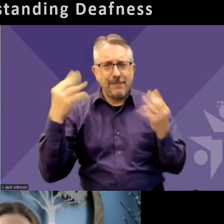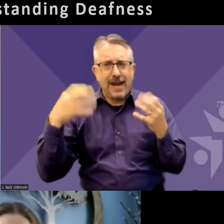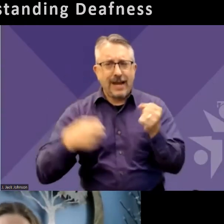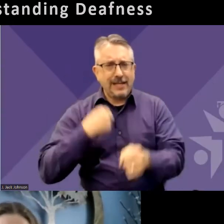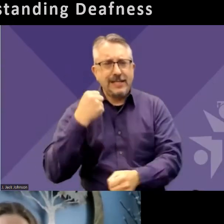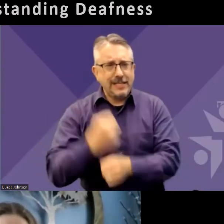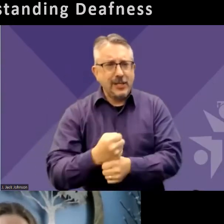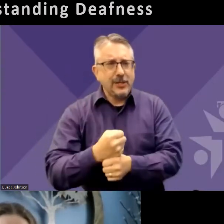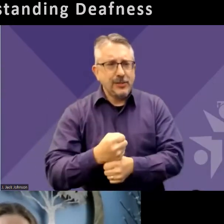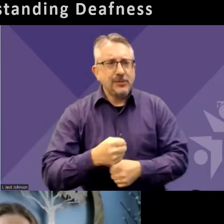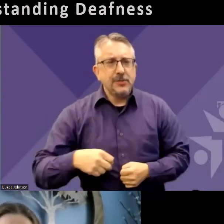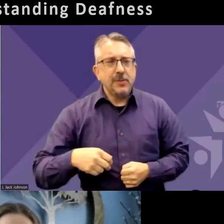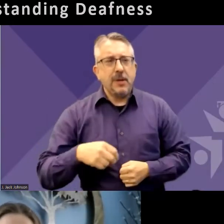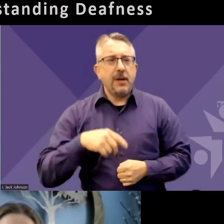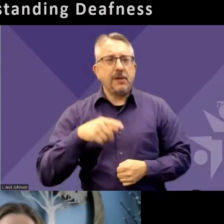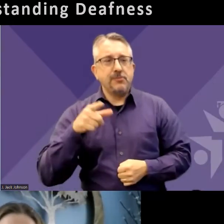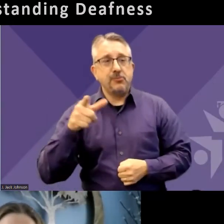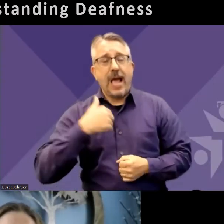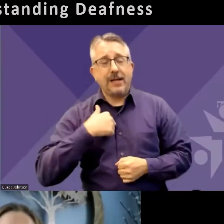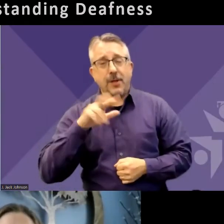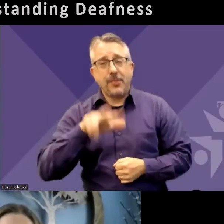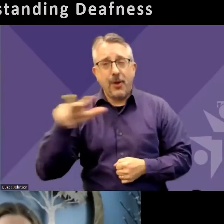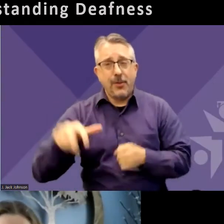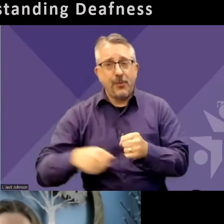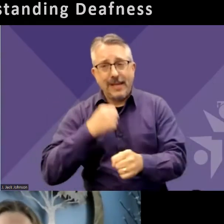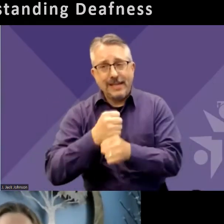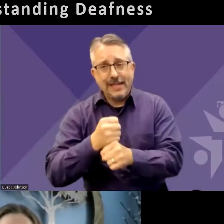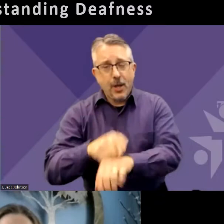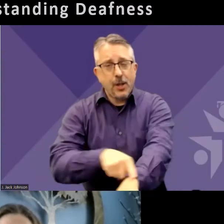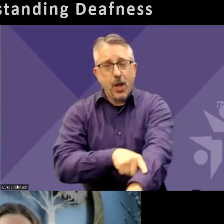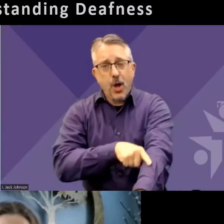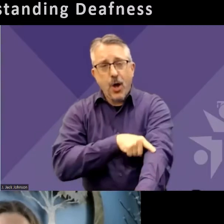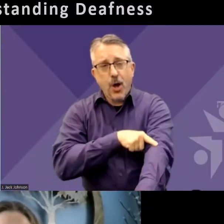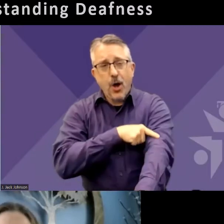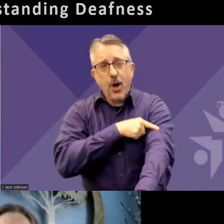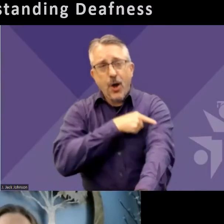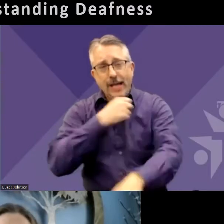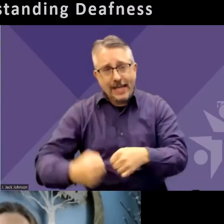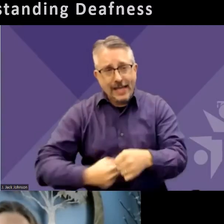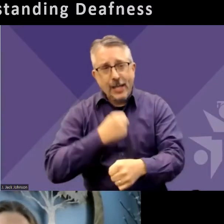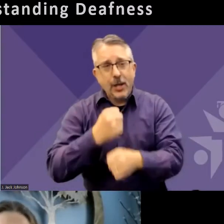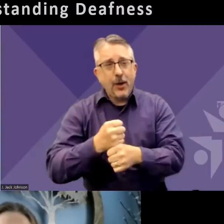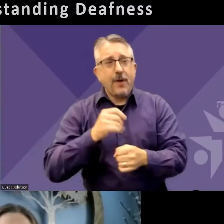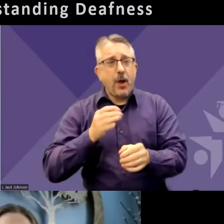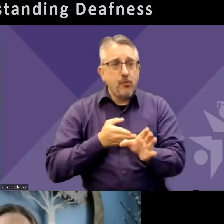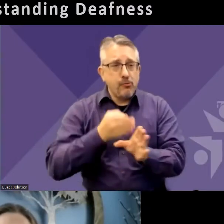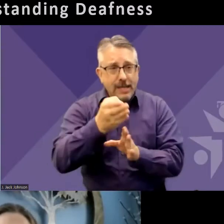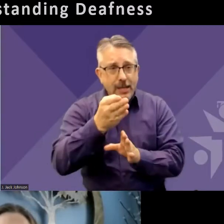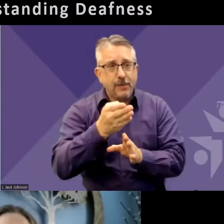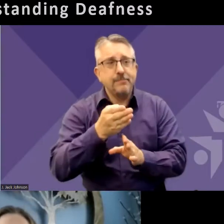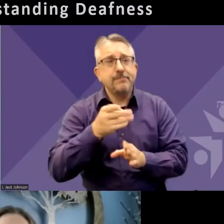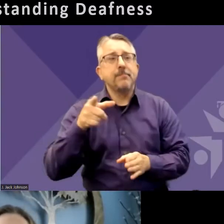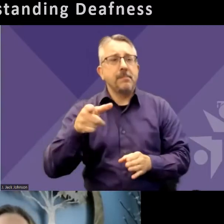She's worked for Tennessee schools for many years, 33 years. That's a long